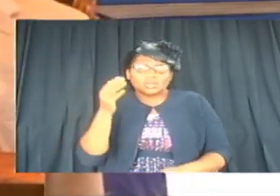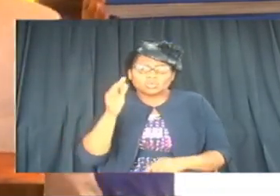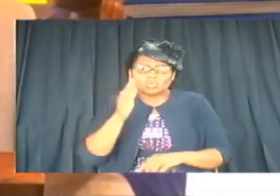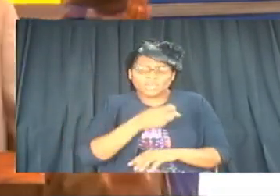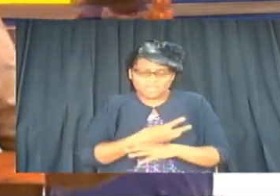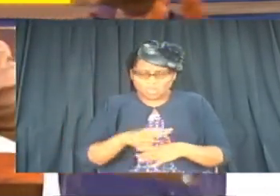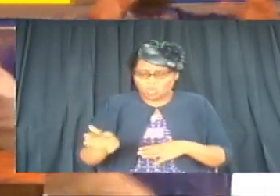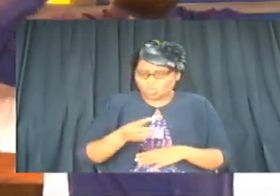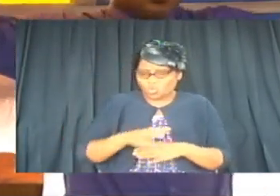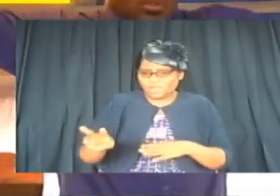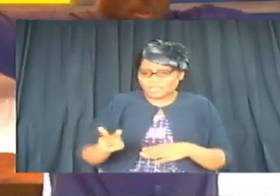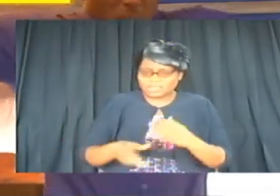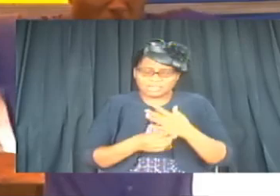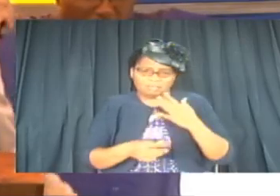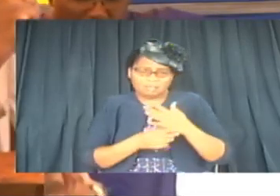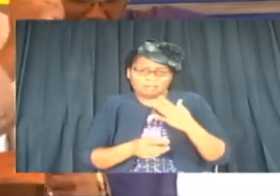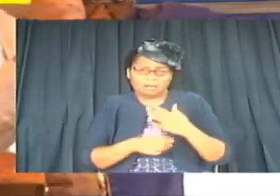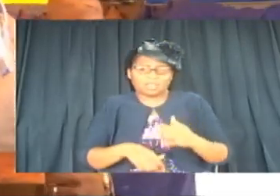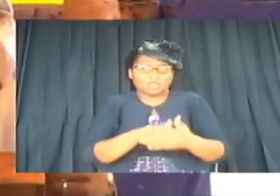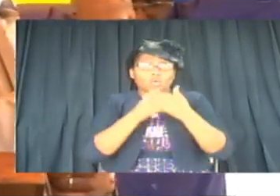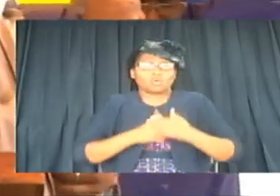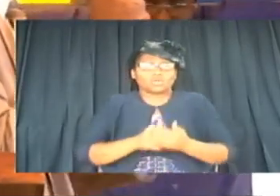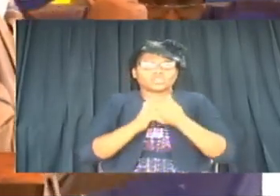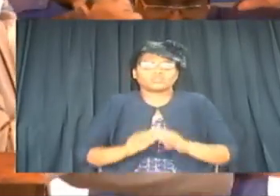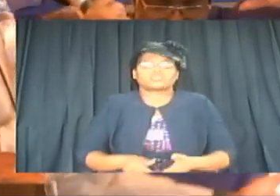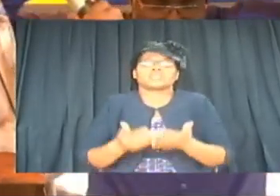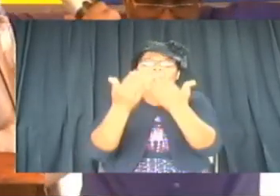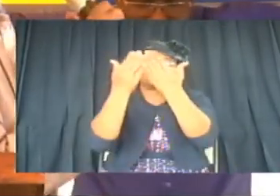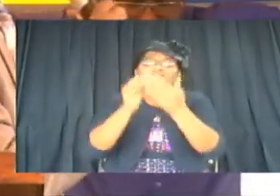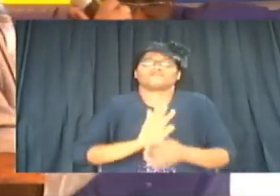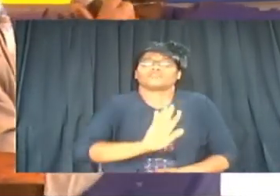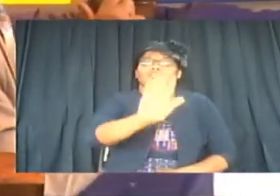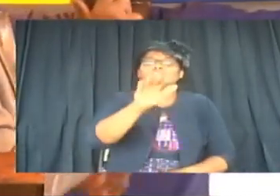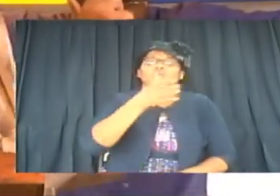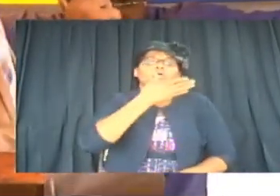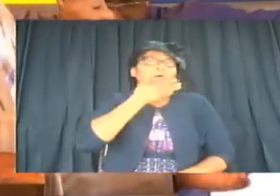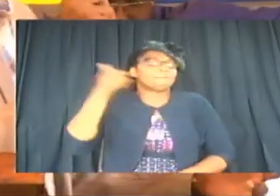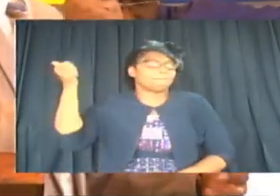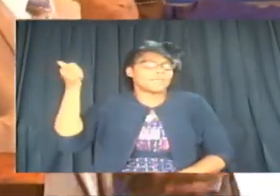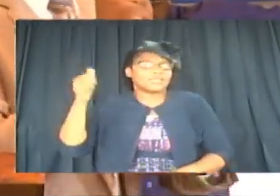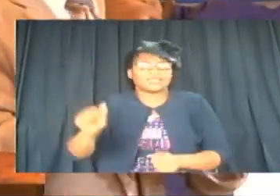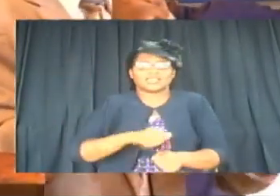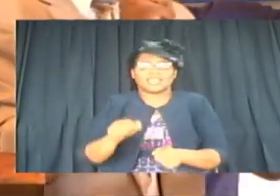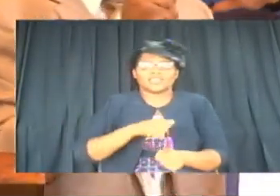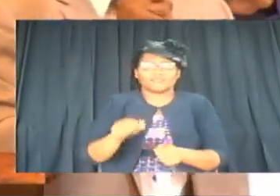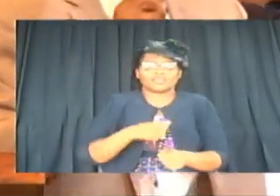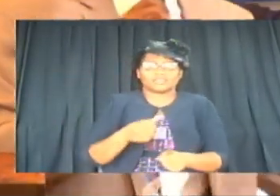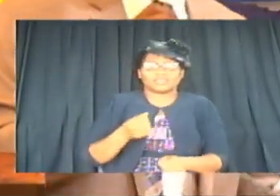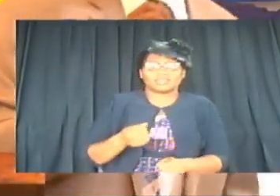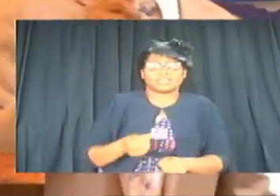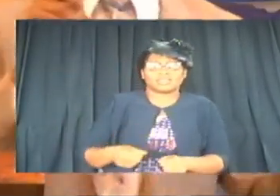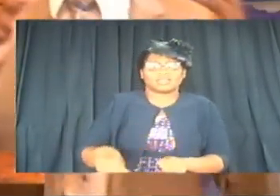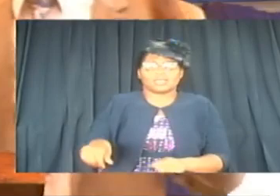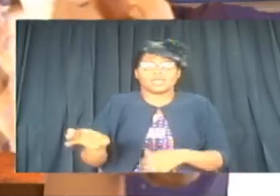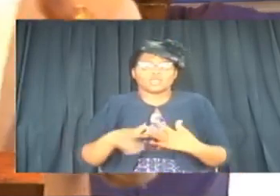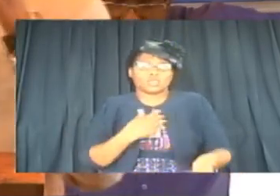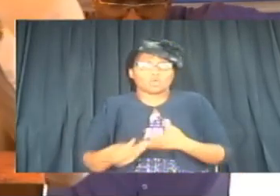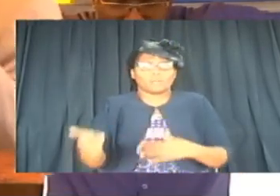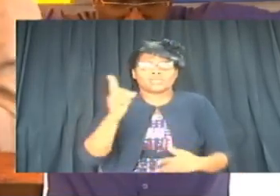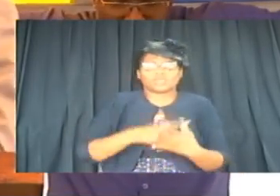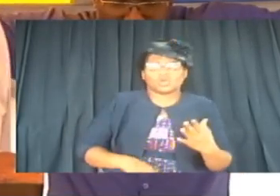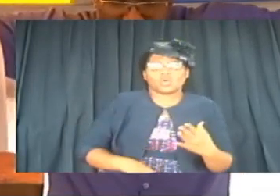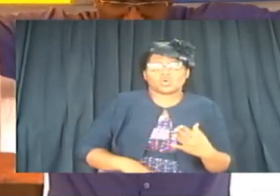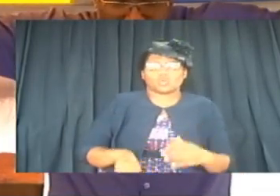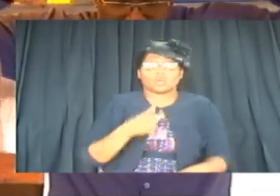But that's what worship is. Worship is in giving of your best. Giving of everything, irrespective of what others are saying. You know the